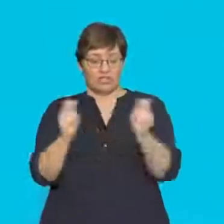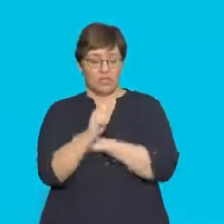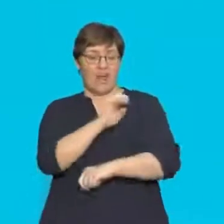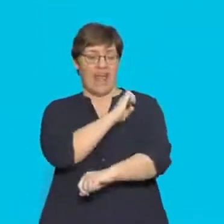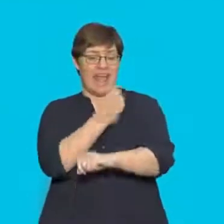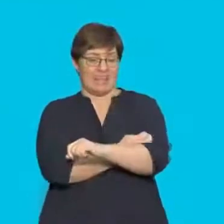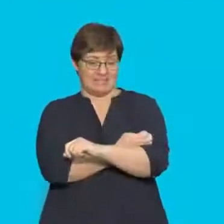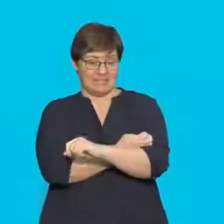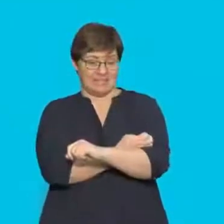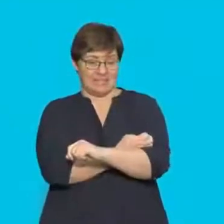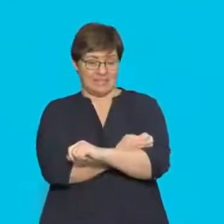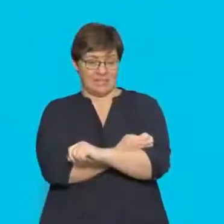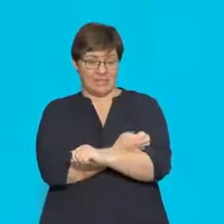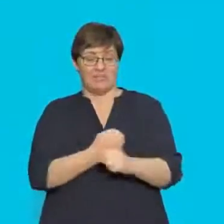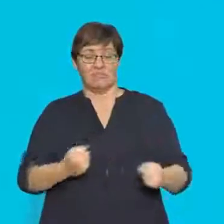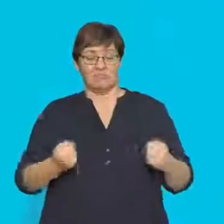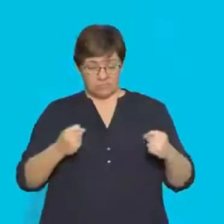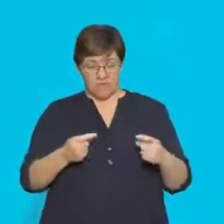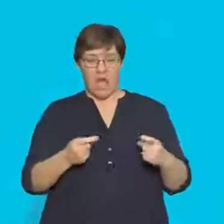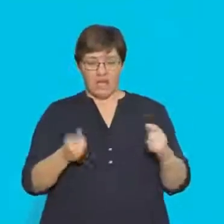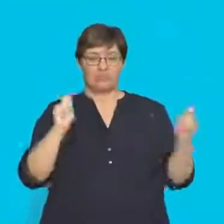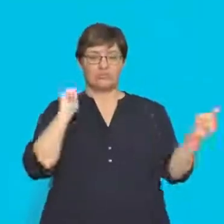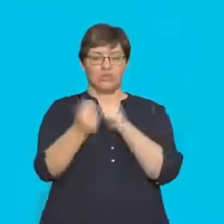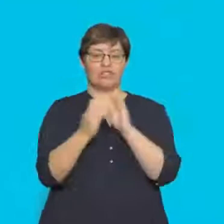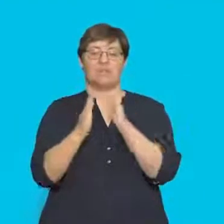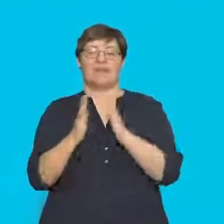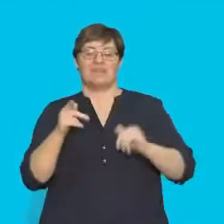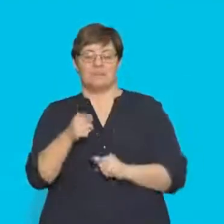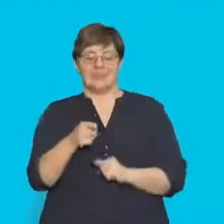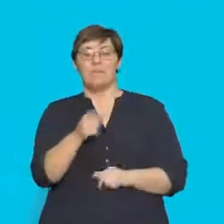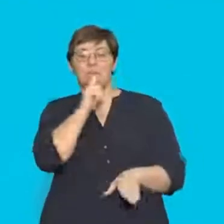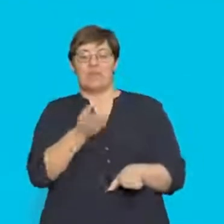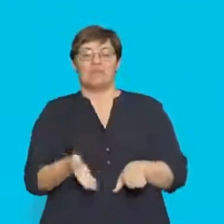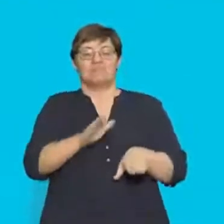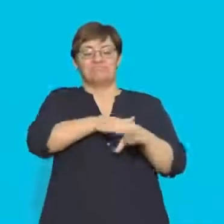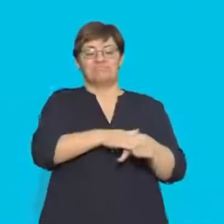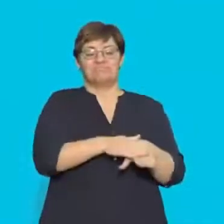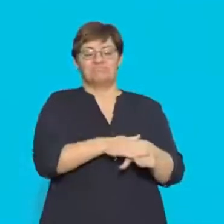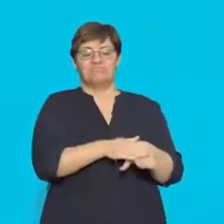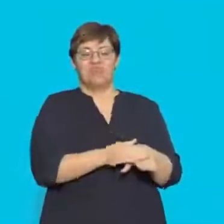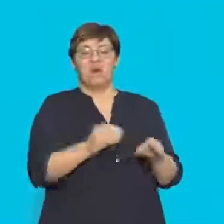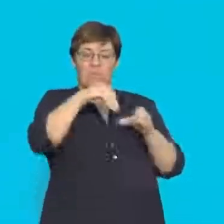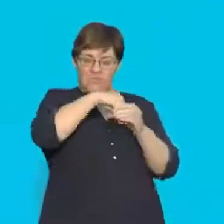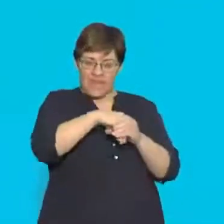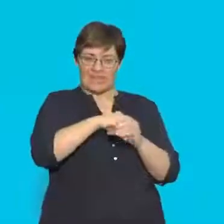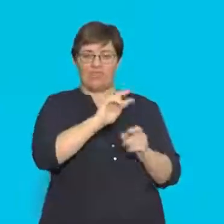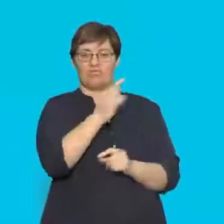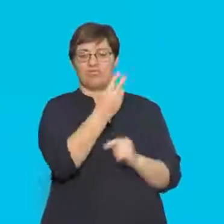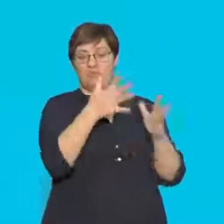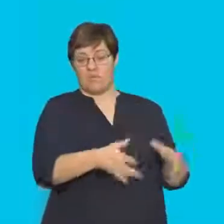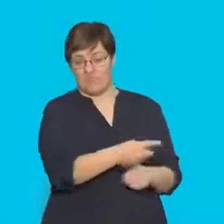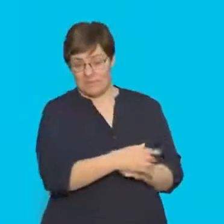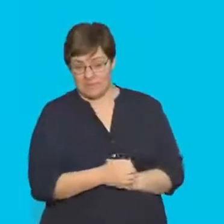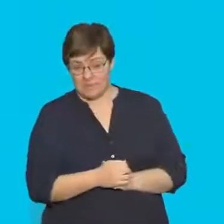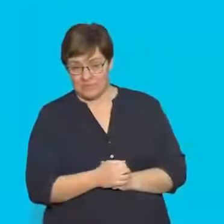of electric field, there'll be a change in magnetic field, and that will induce a current in the transformer. And so there